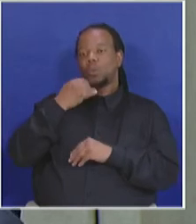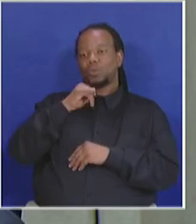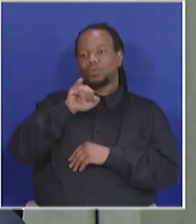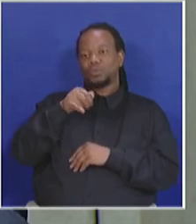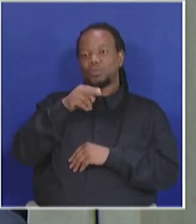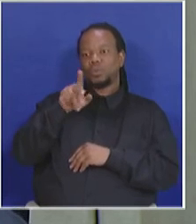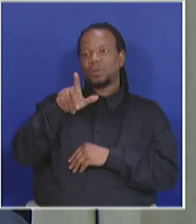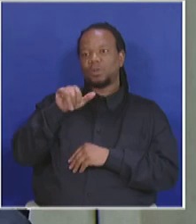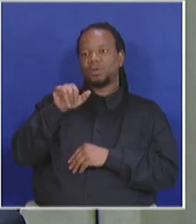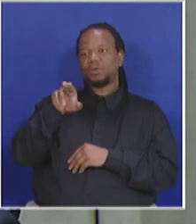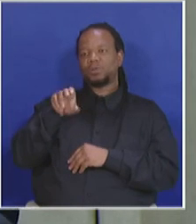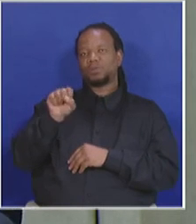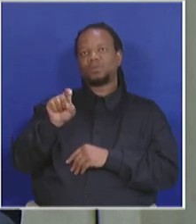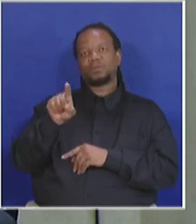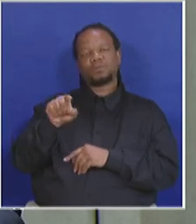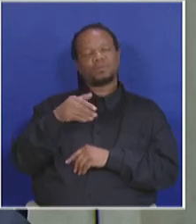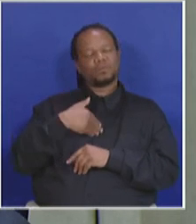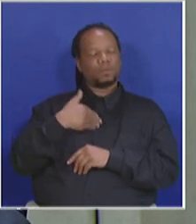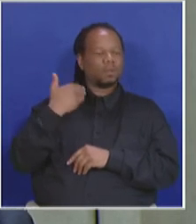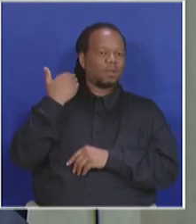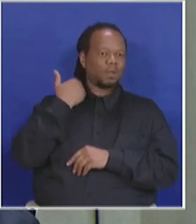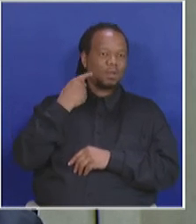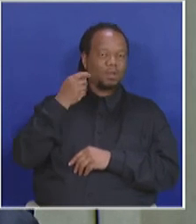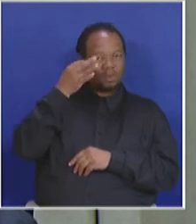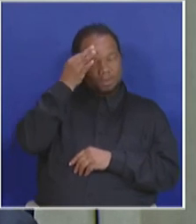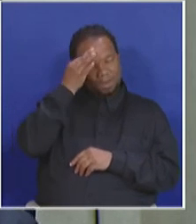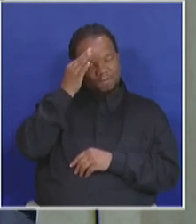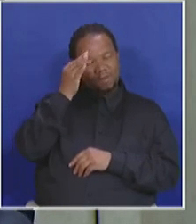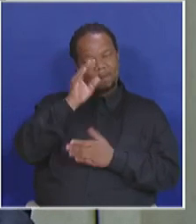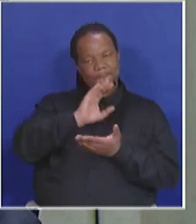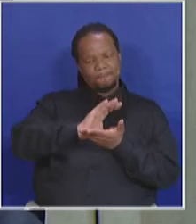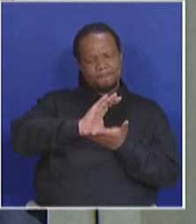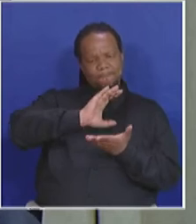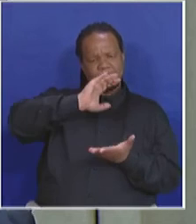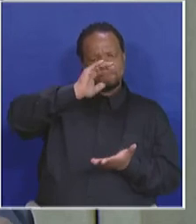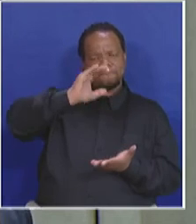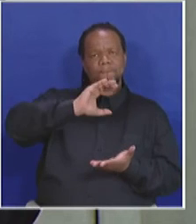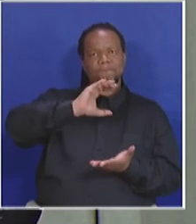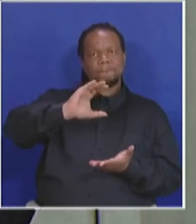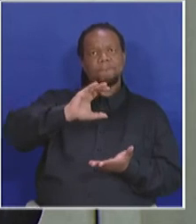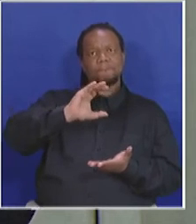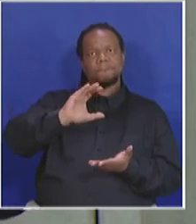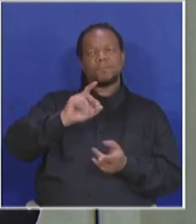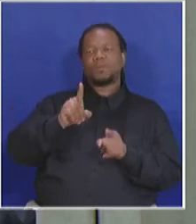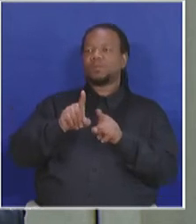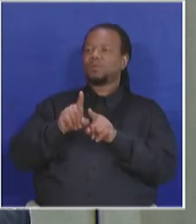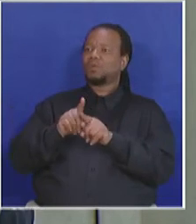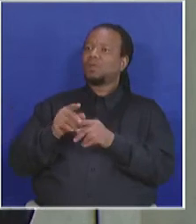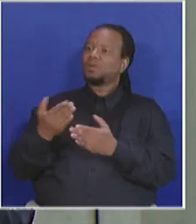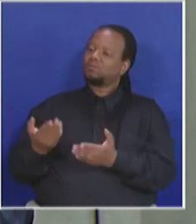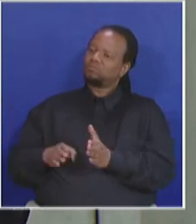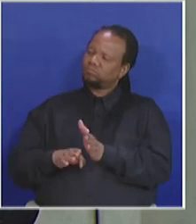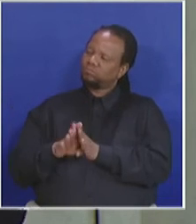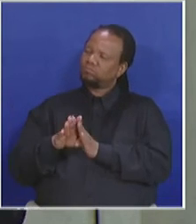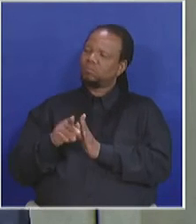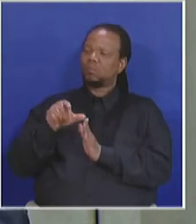Firstly, the increase in government expenditure to the cost of billions of rand stimulates demand for goods. Stimulate demands for goods,